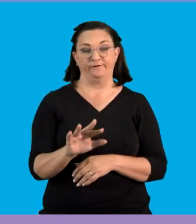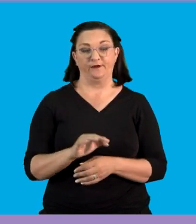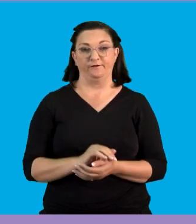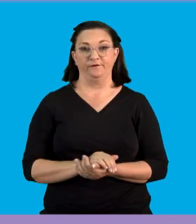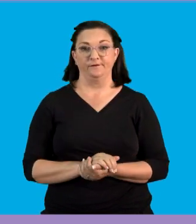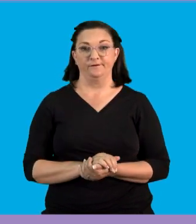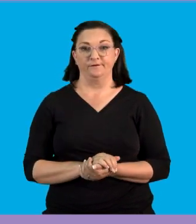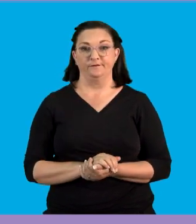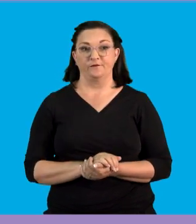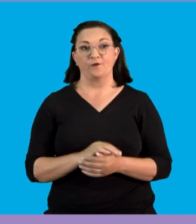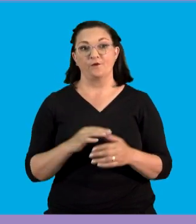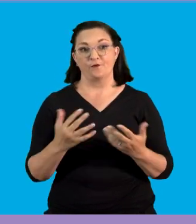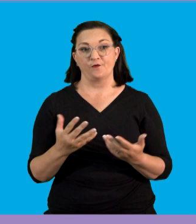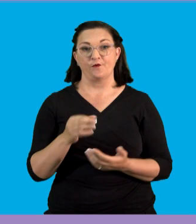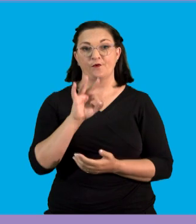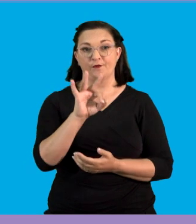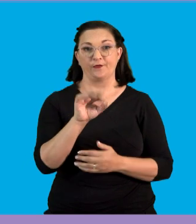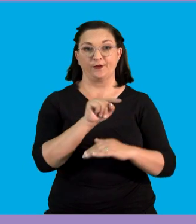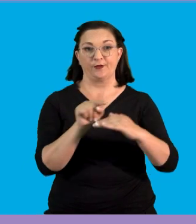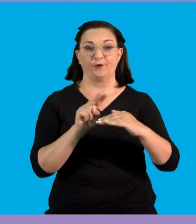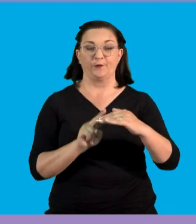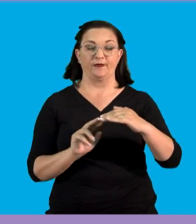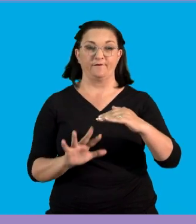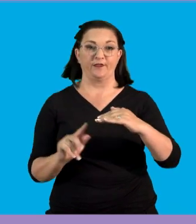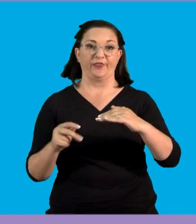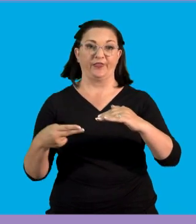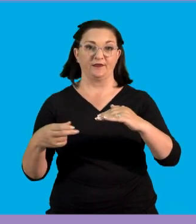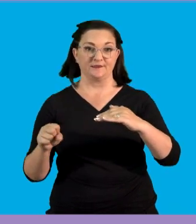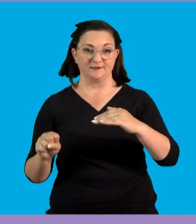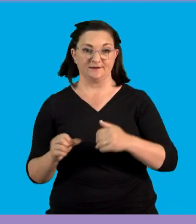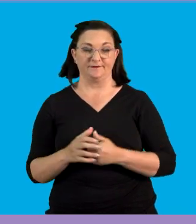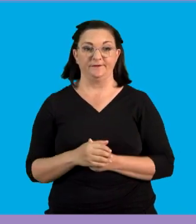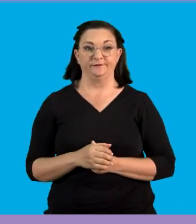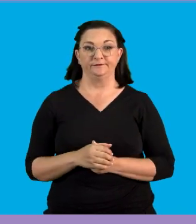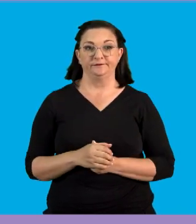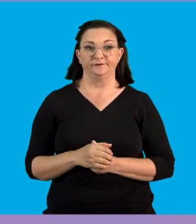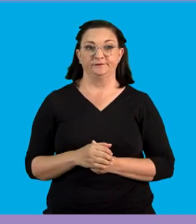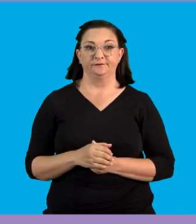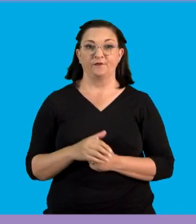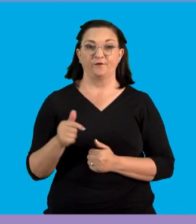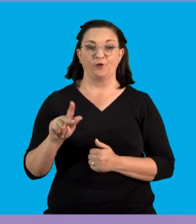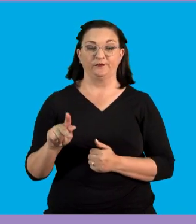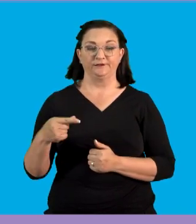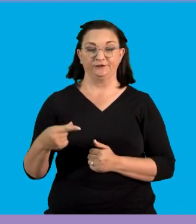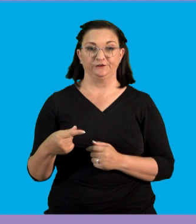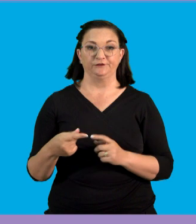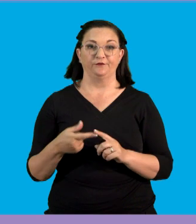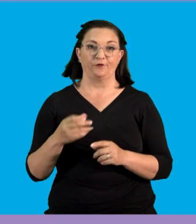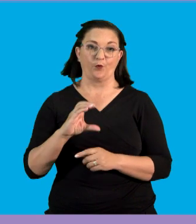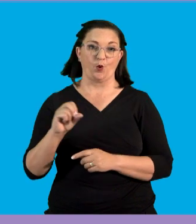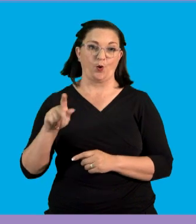divided by 25, or 3/25 of copper, kg of